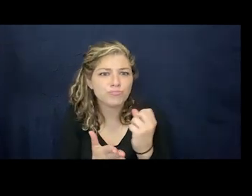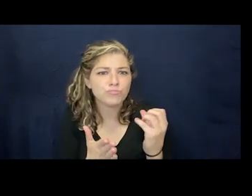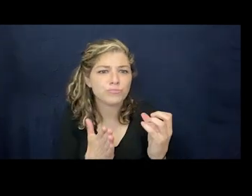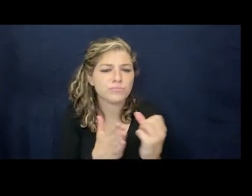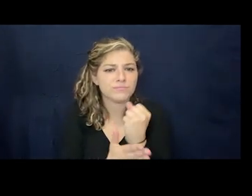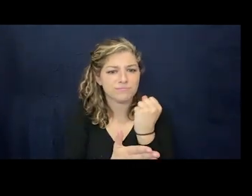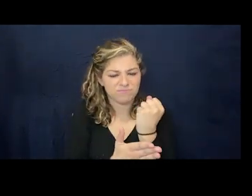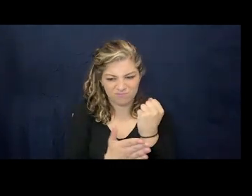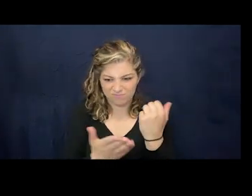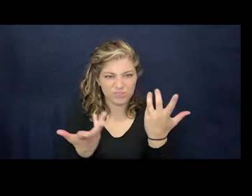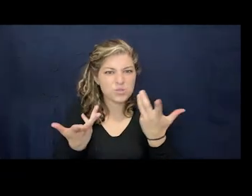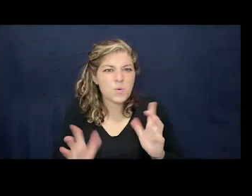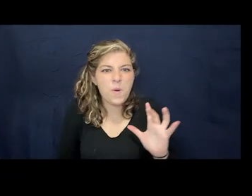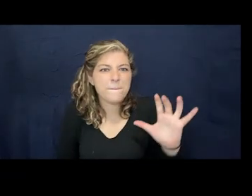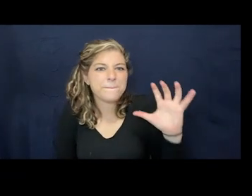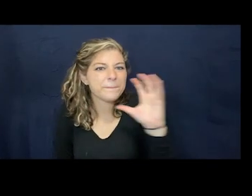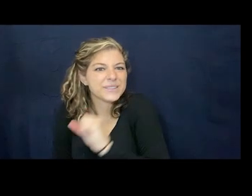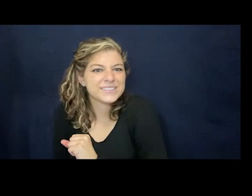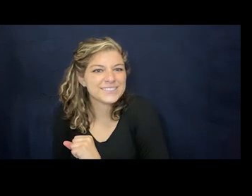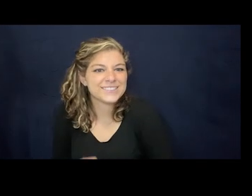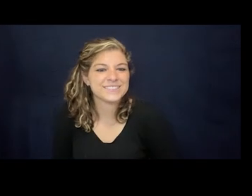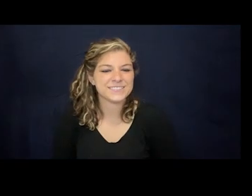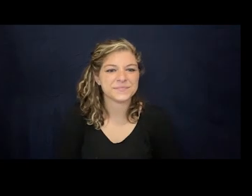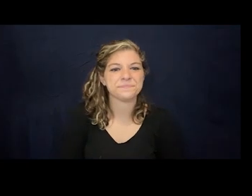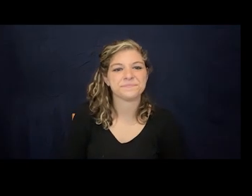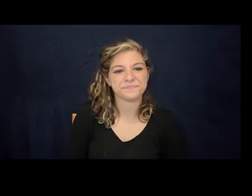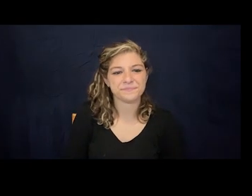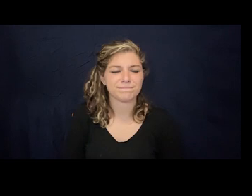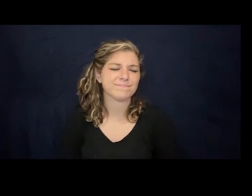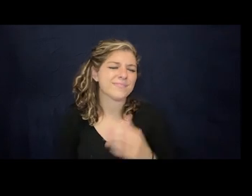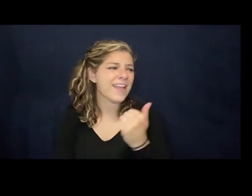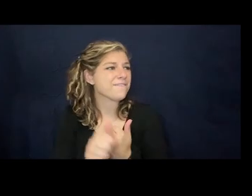bliss, another chance that sight is